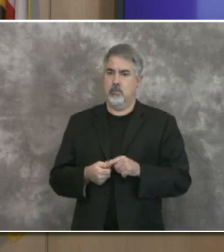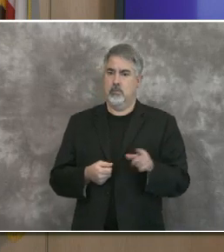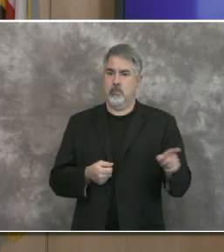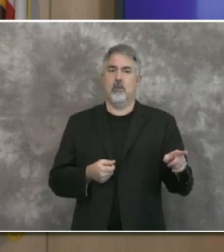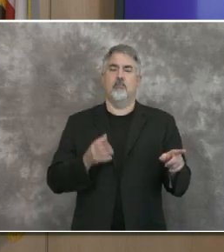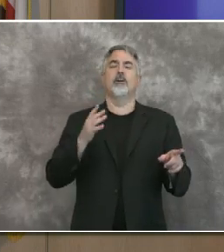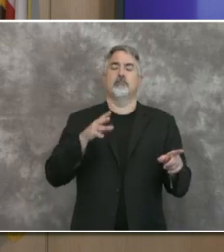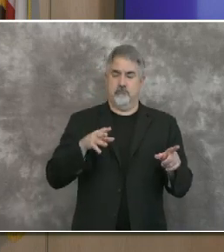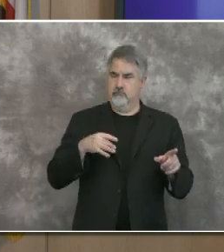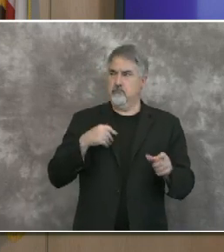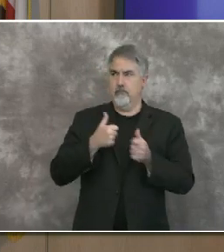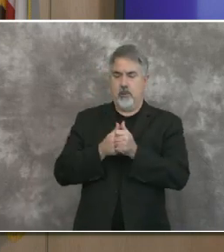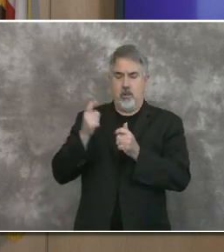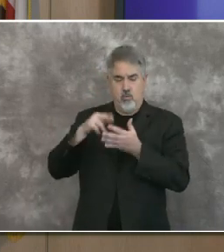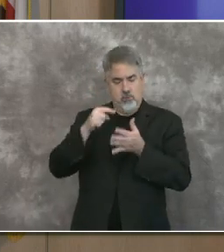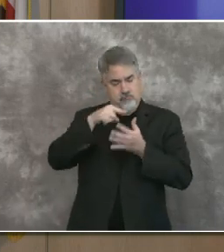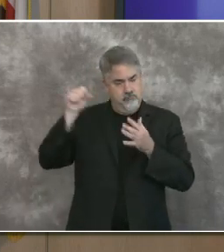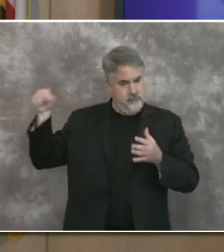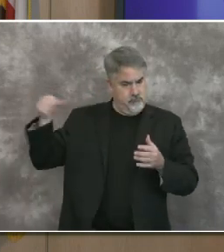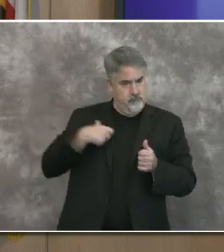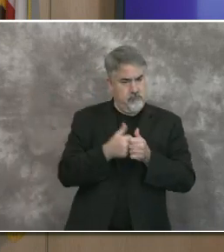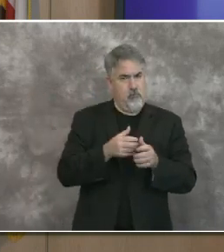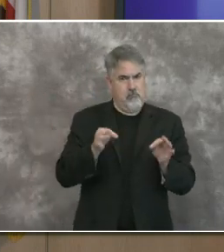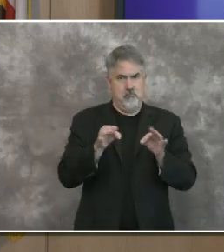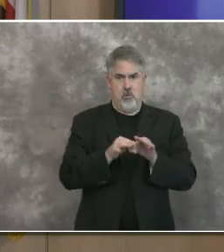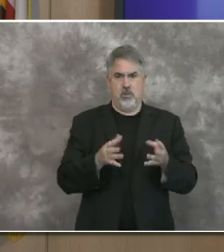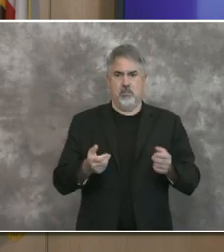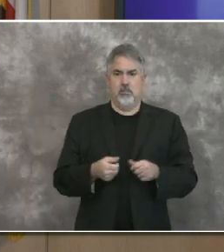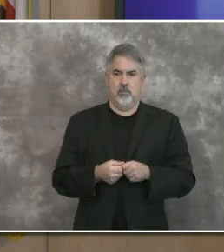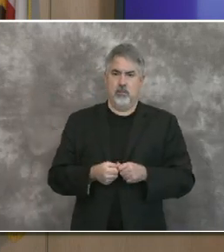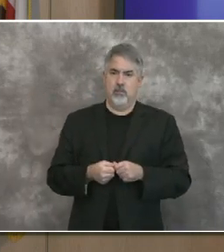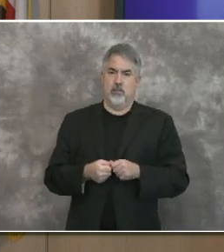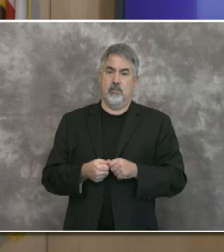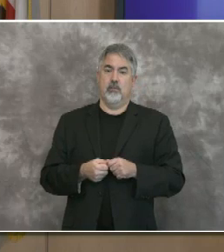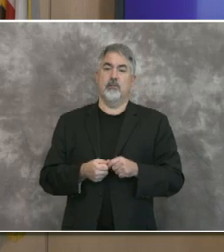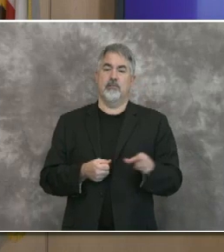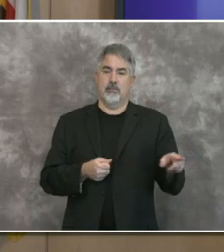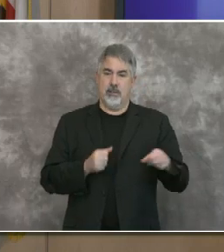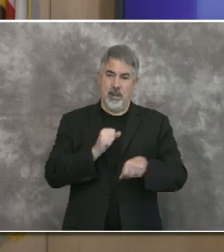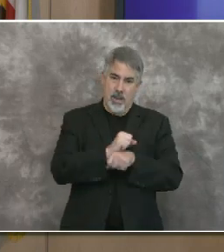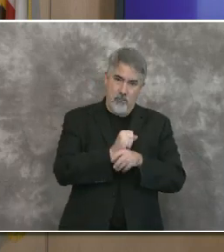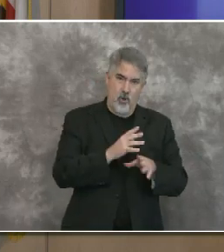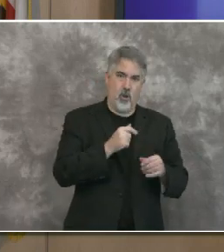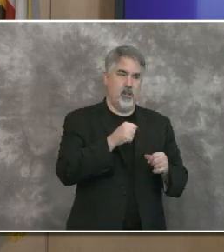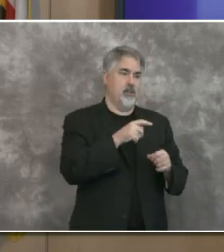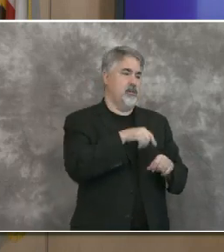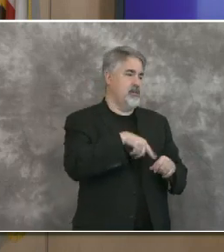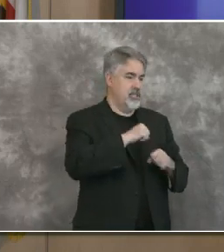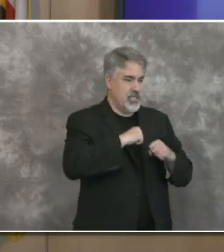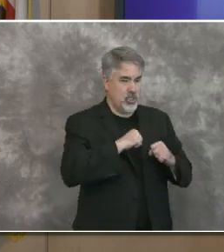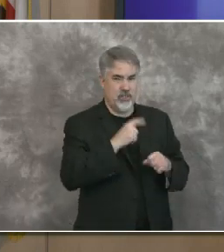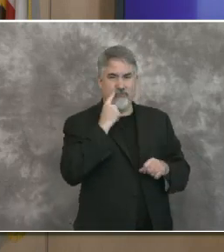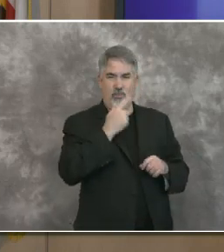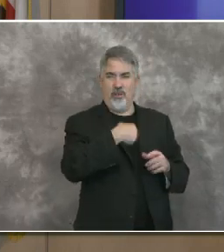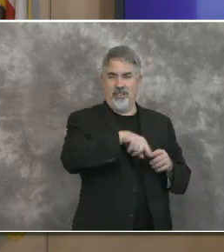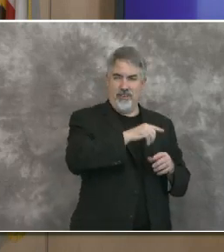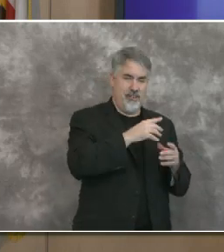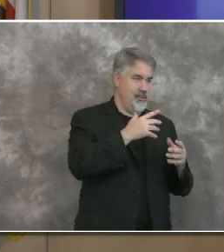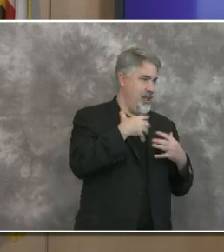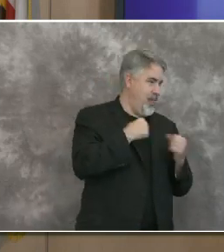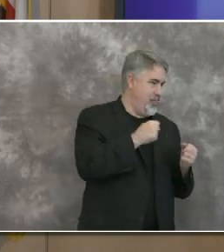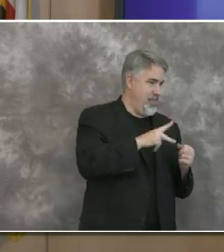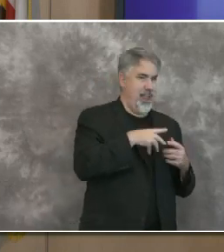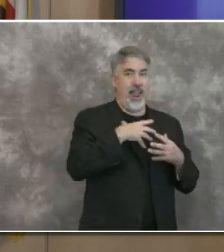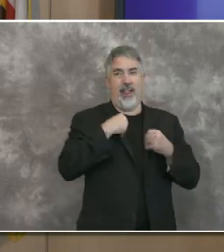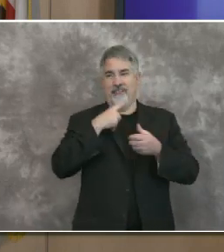act responsibly, both in the interest of their employees and their guests, and protecting their public health, and we believe that that's what has happened to date, and we believe that's what